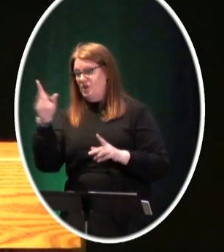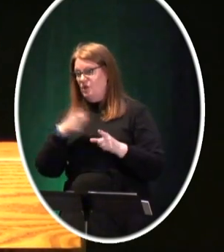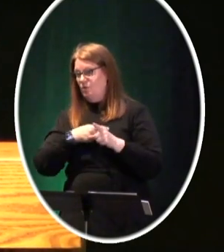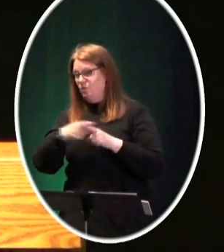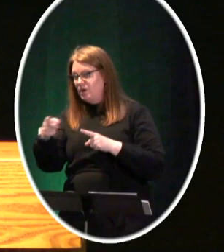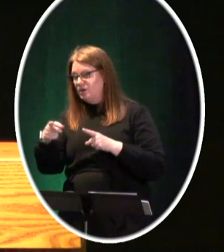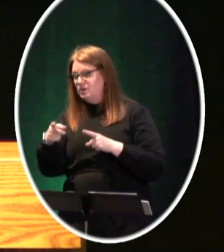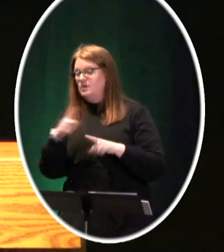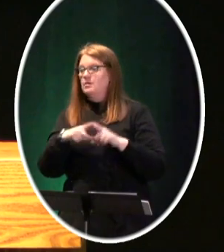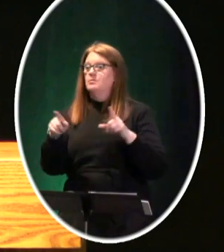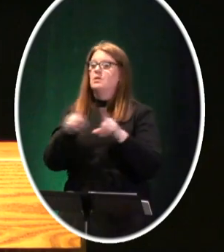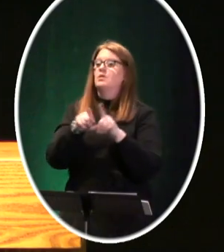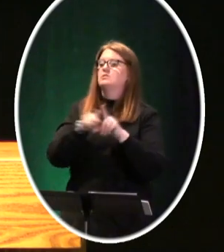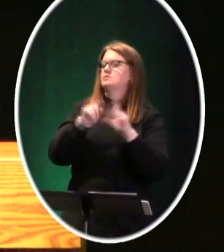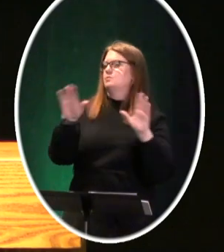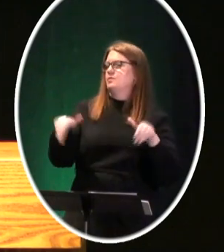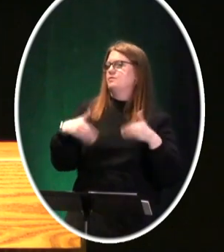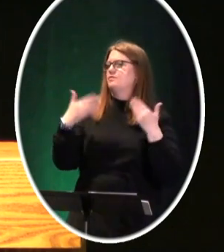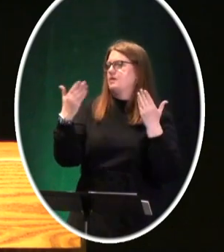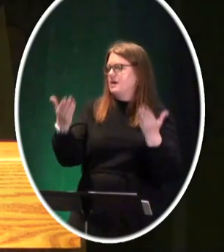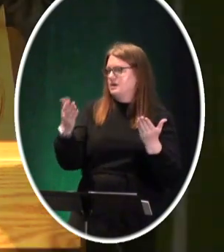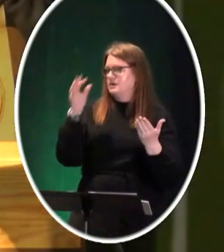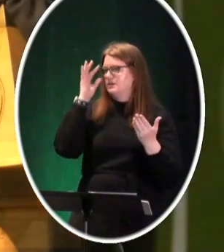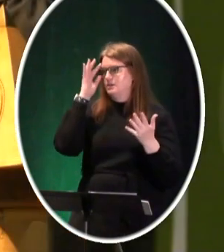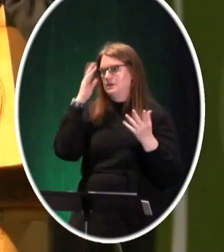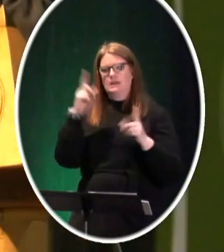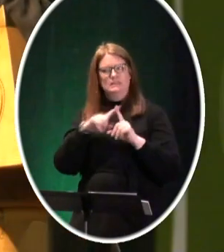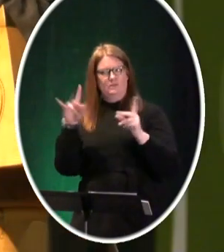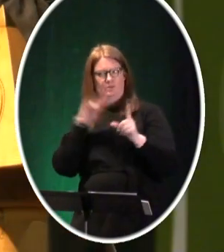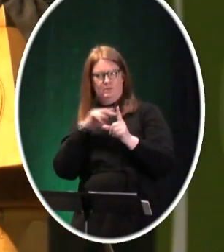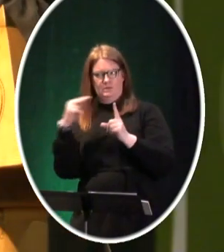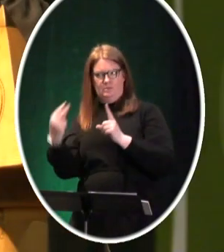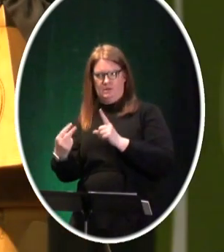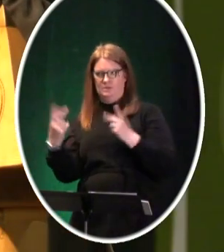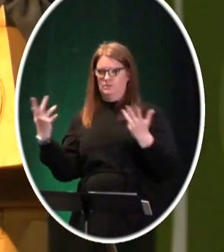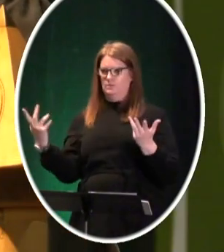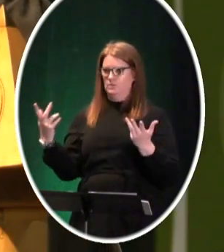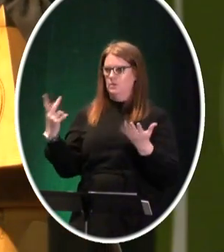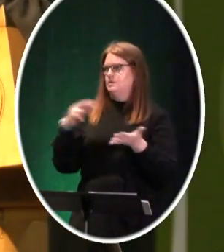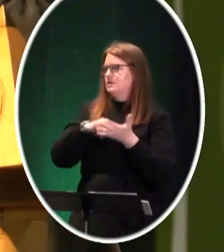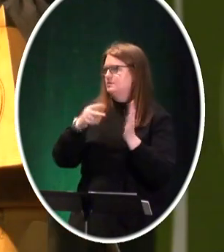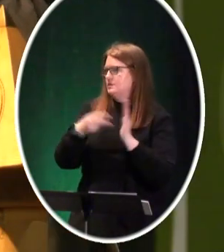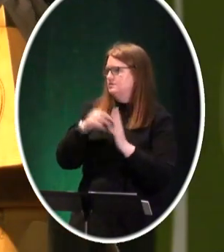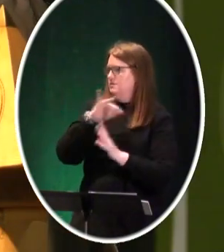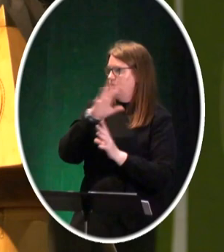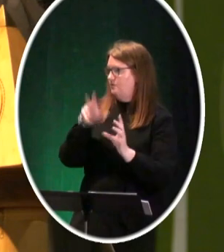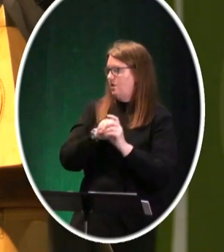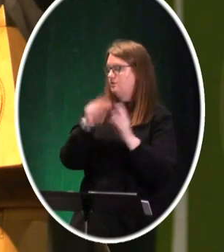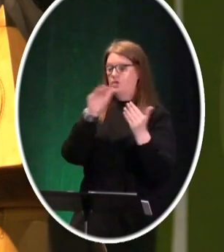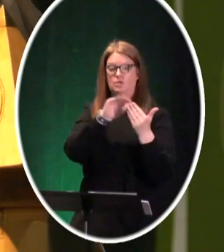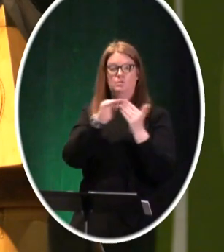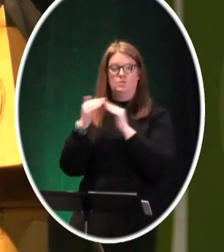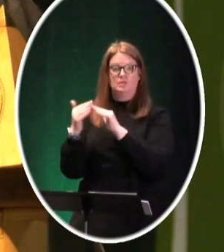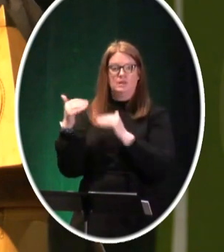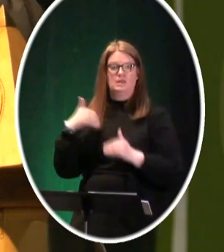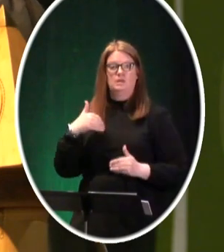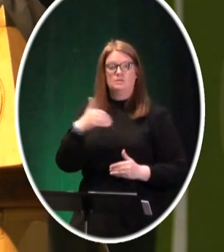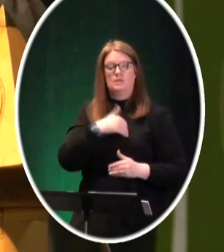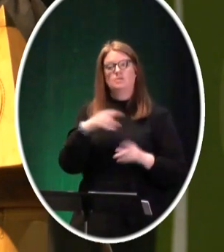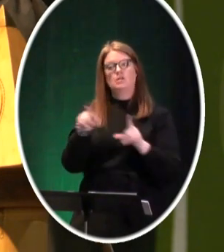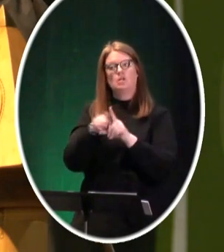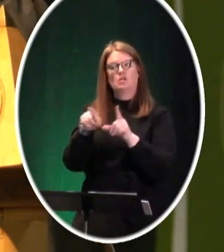but of providing a glimpse into a larger global perspective and what it means to be an involved community member and an engaged